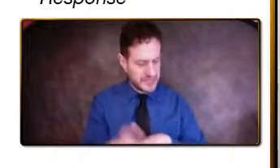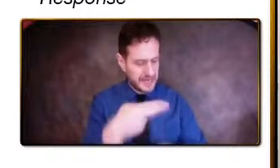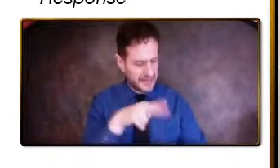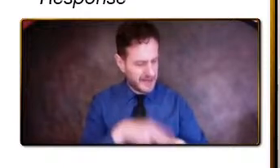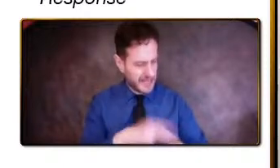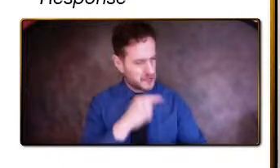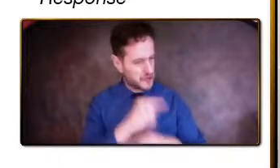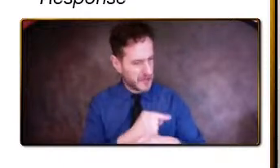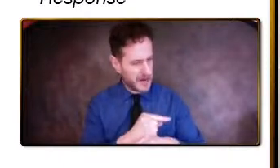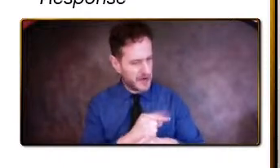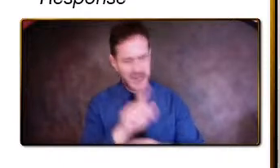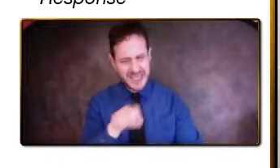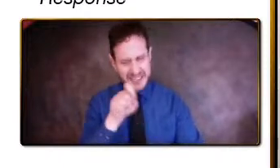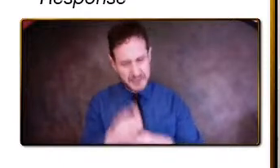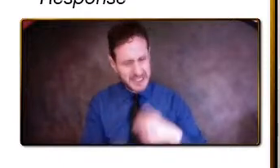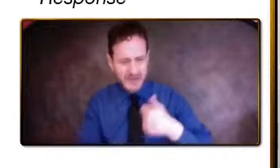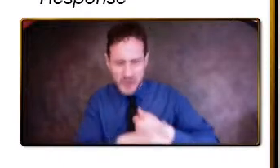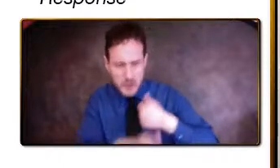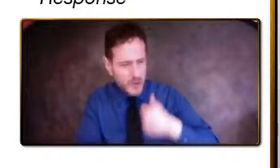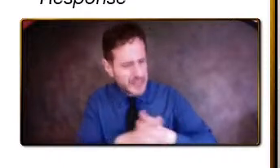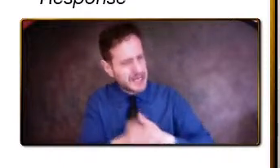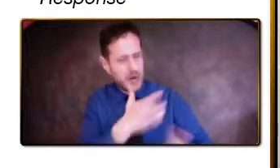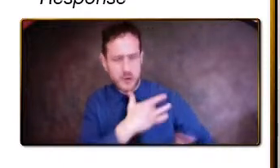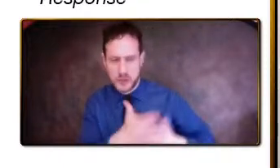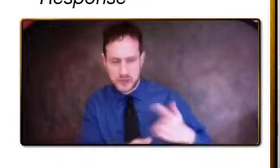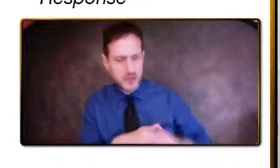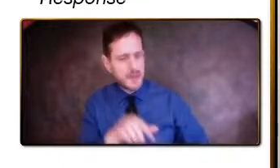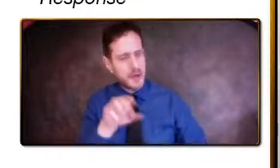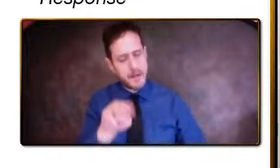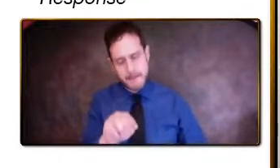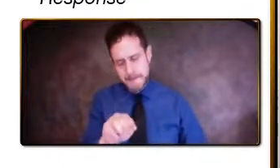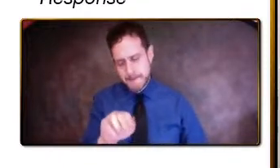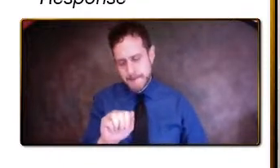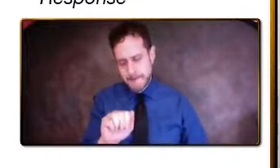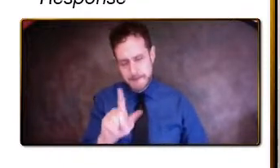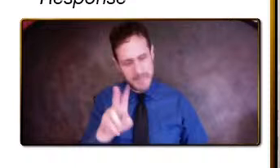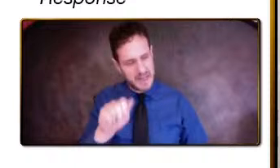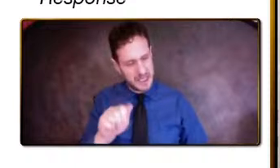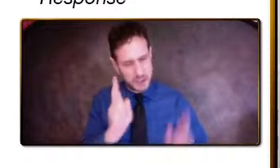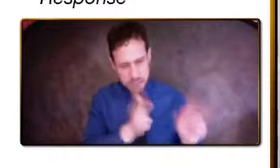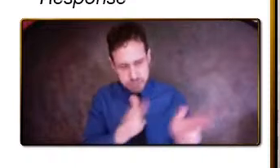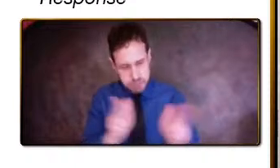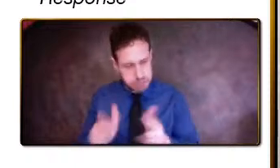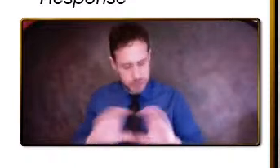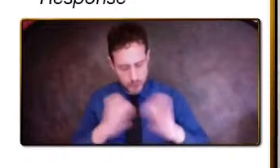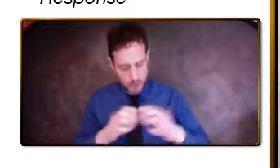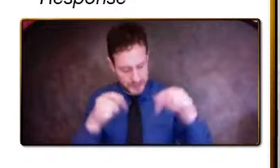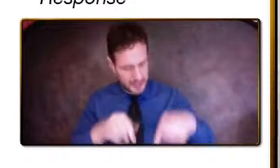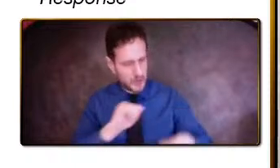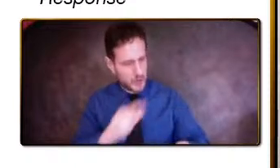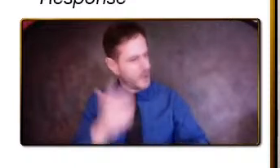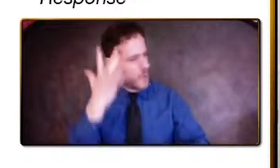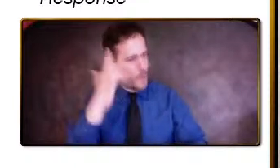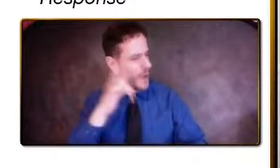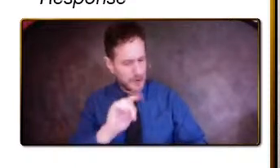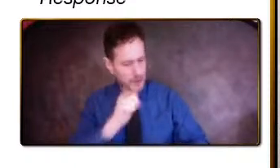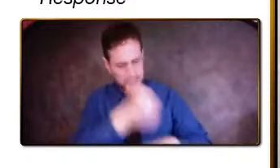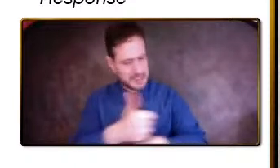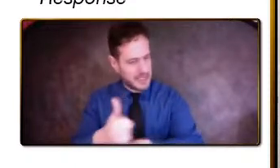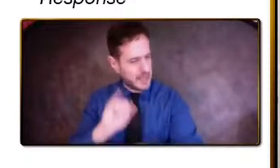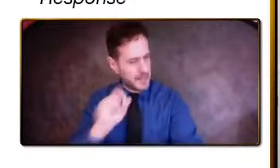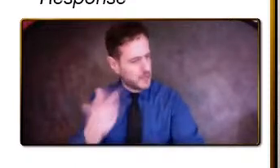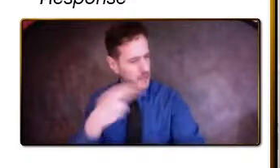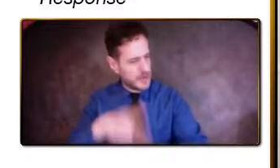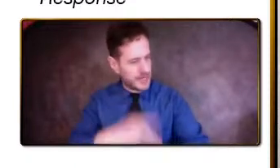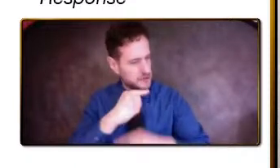specific threats? How worried are you about militia groups in Illinois? What sort of information is making you make this decision, Governor?